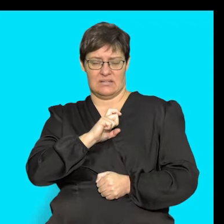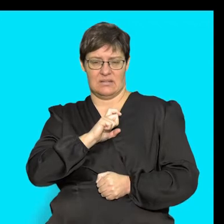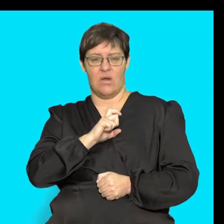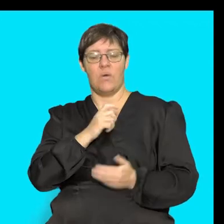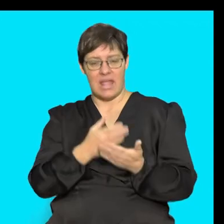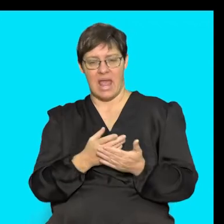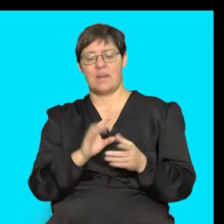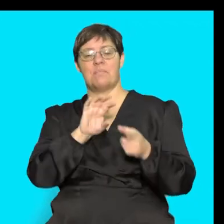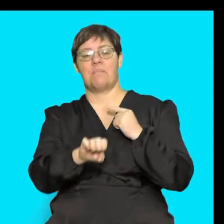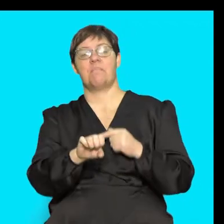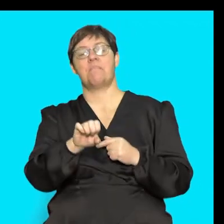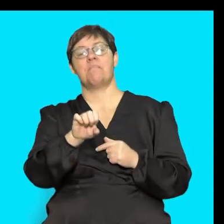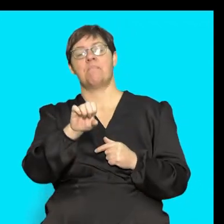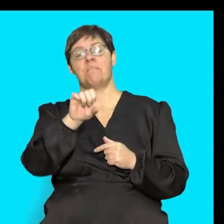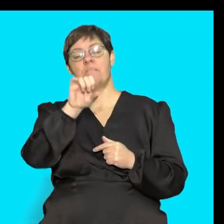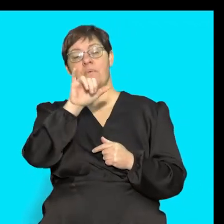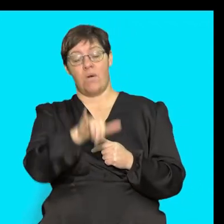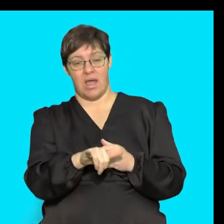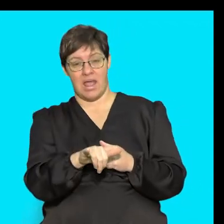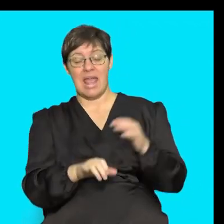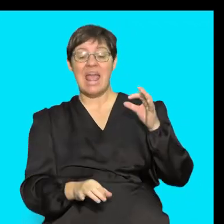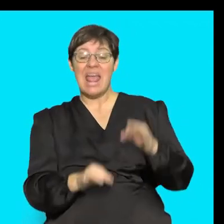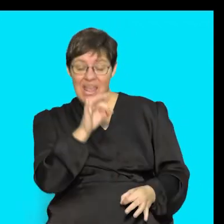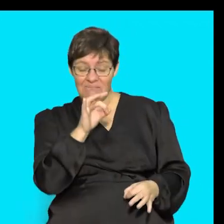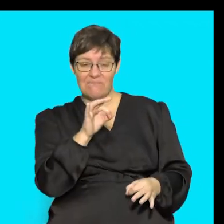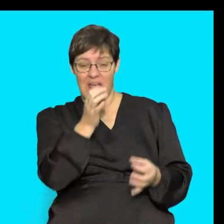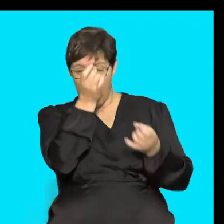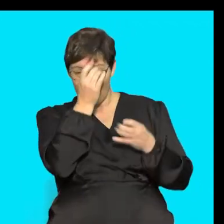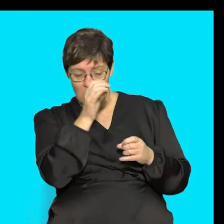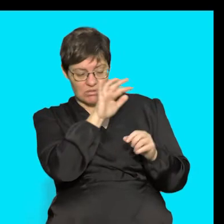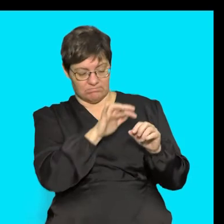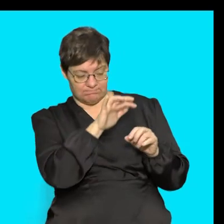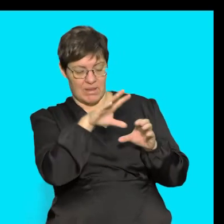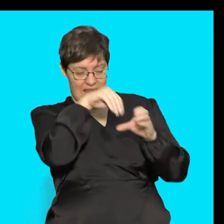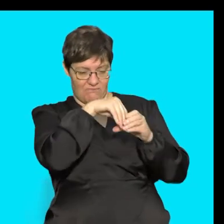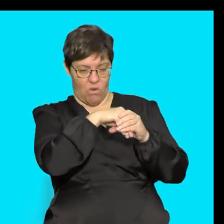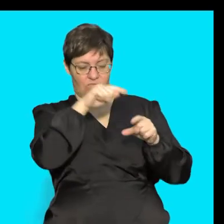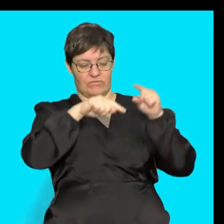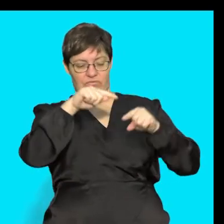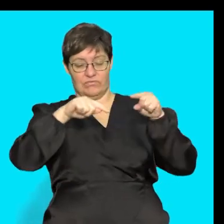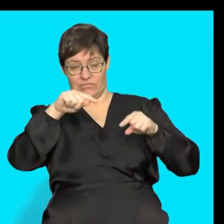y. If the data we have is within the range. Okay.